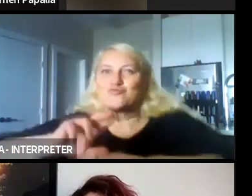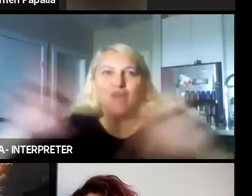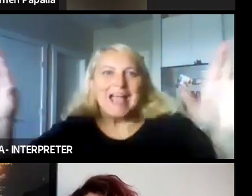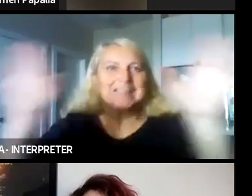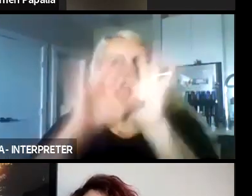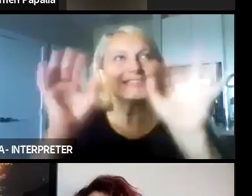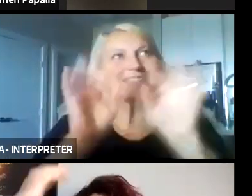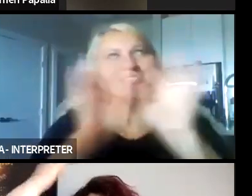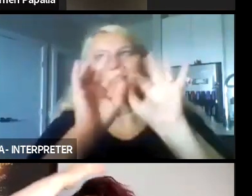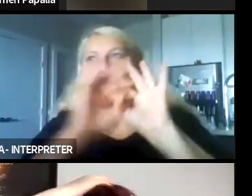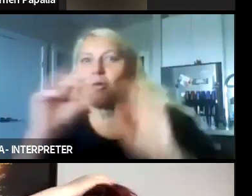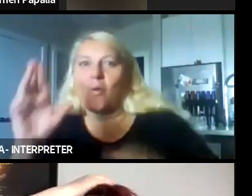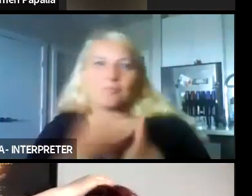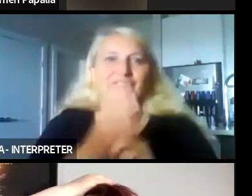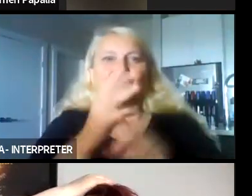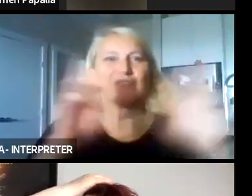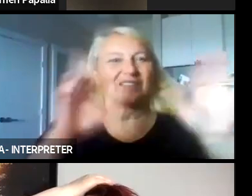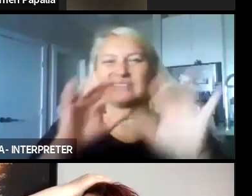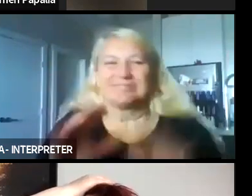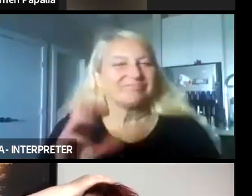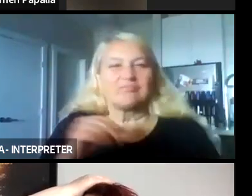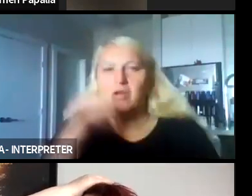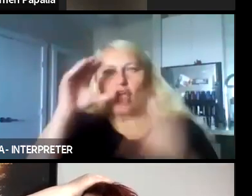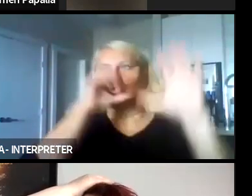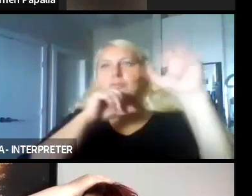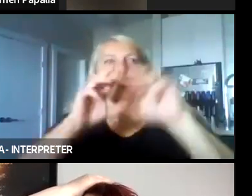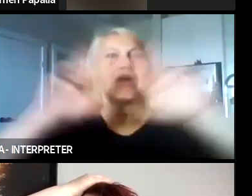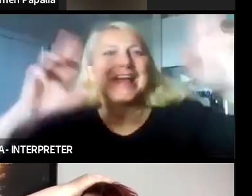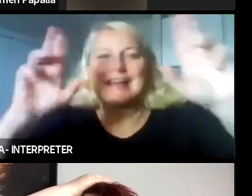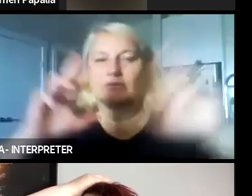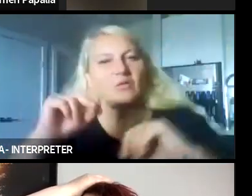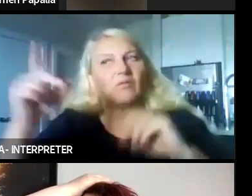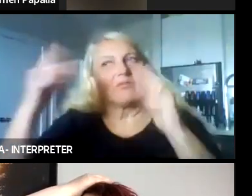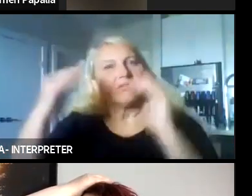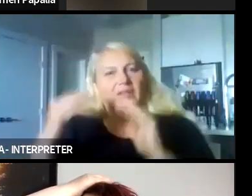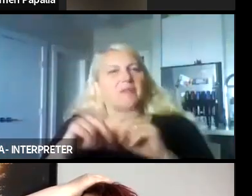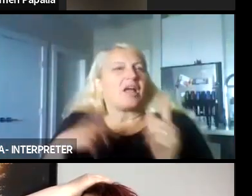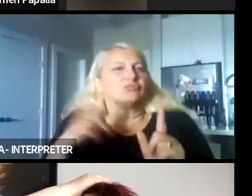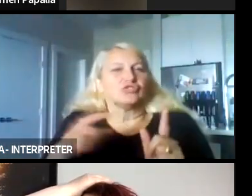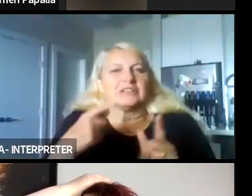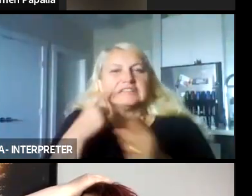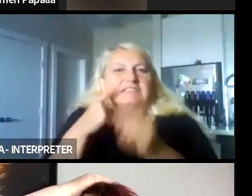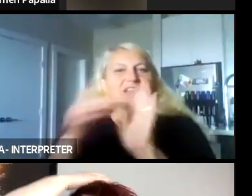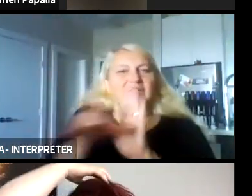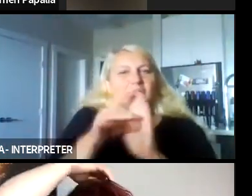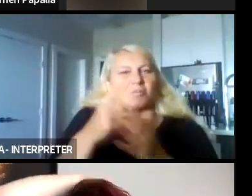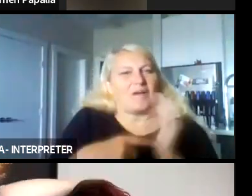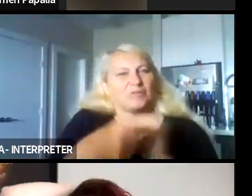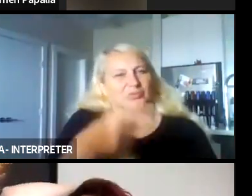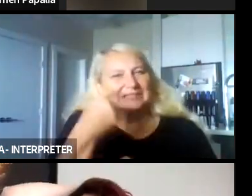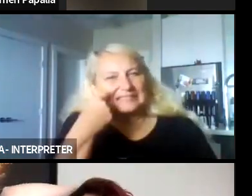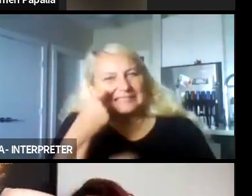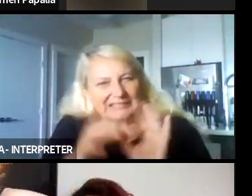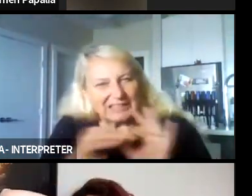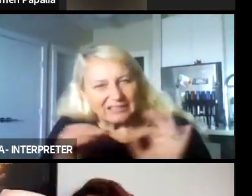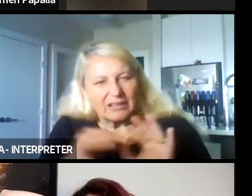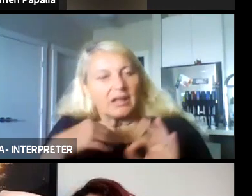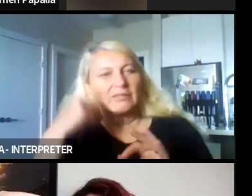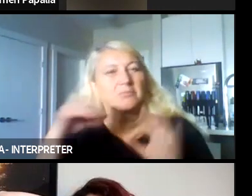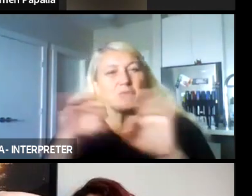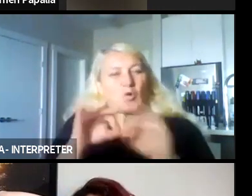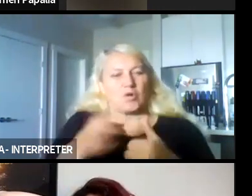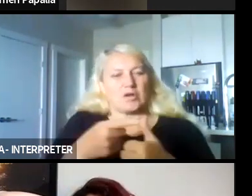professionally wearing, not coming from, you know, like and that's kind of where it's coming from me. So I just playing off of what you just said, I think like care is